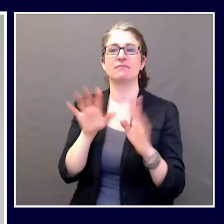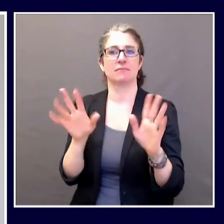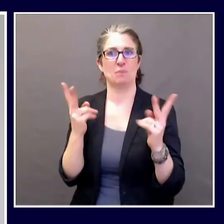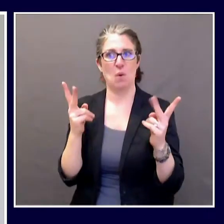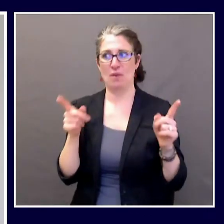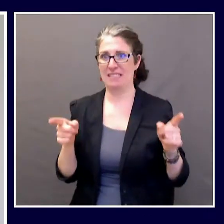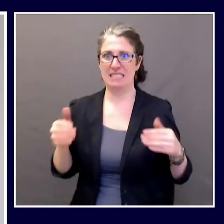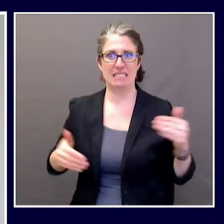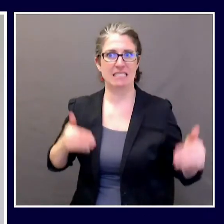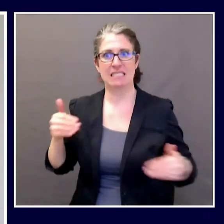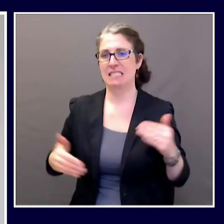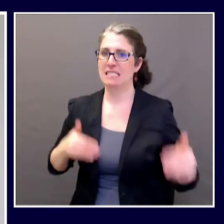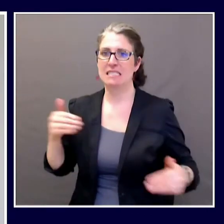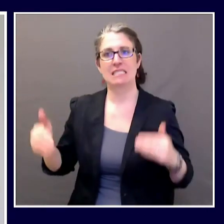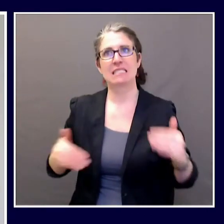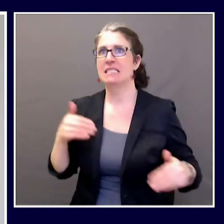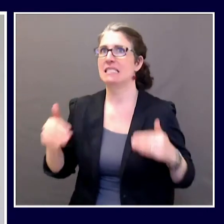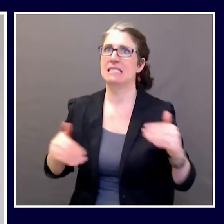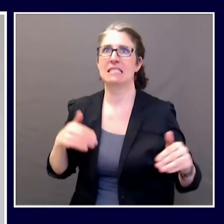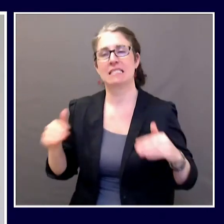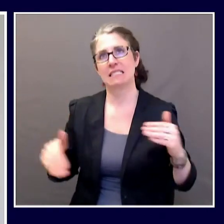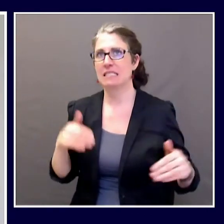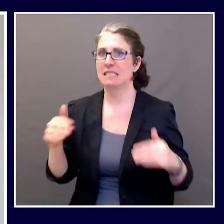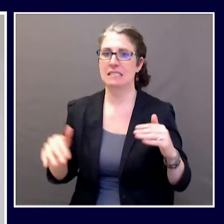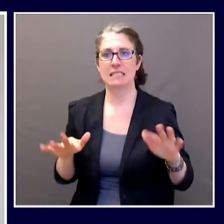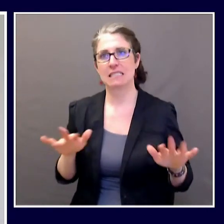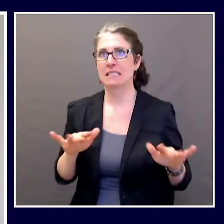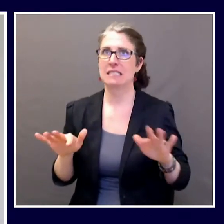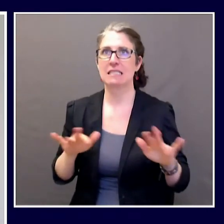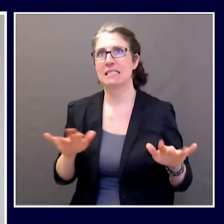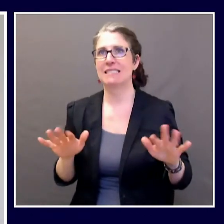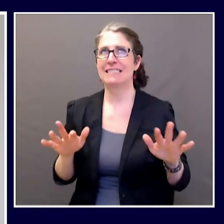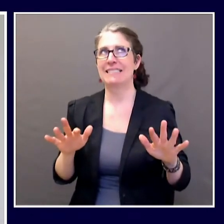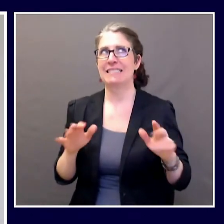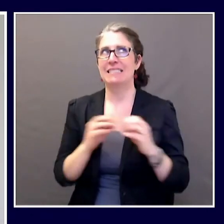say this, I think we'll have some more announcements very, very soon around both of those.